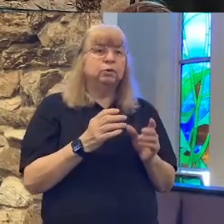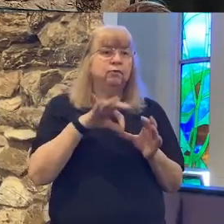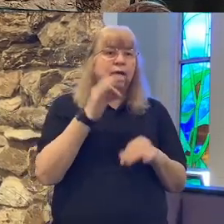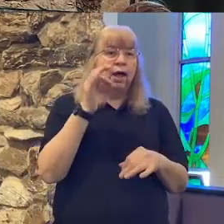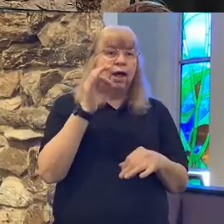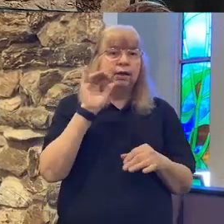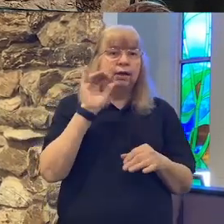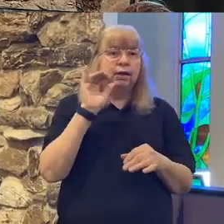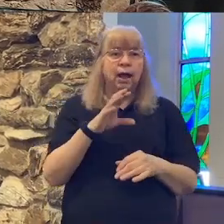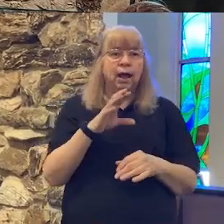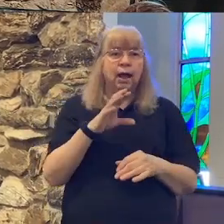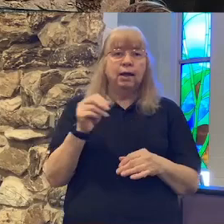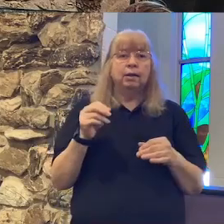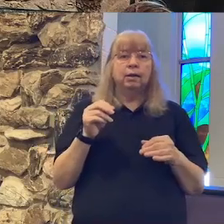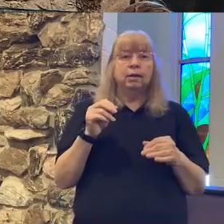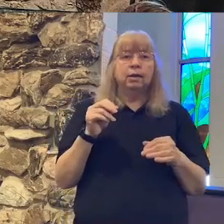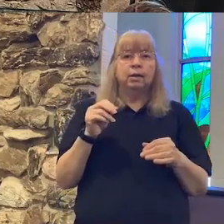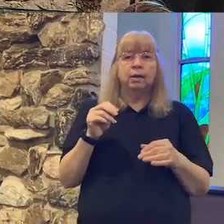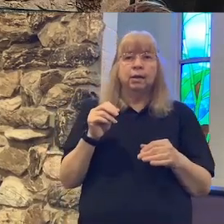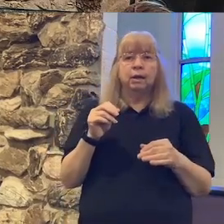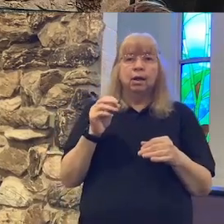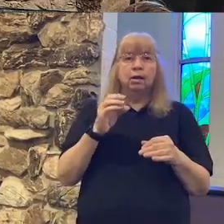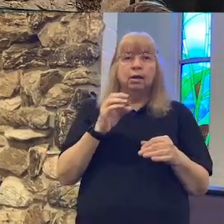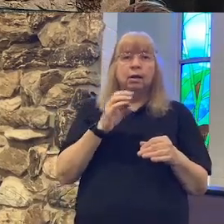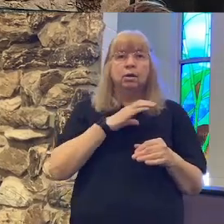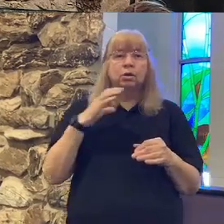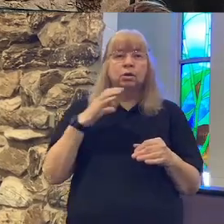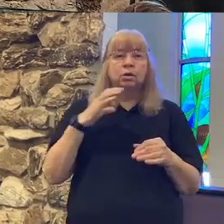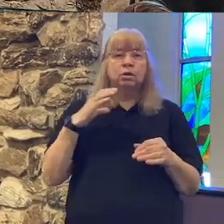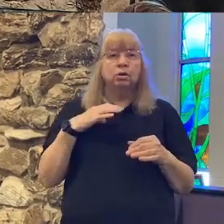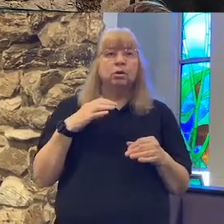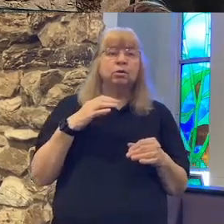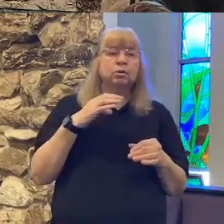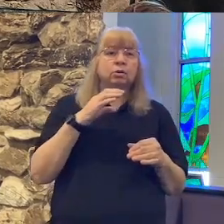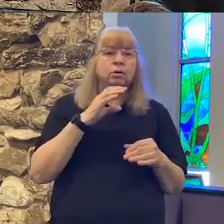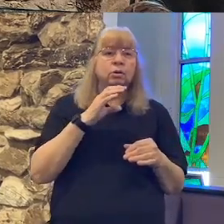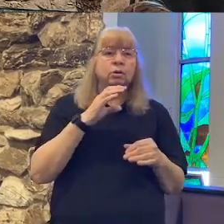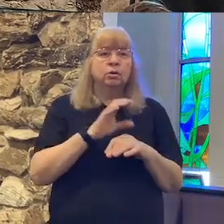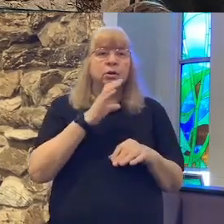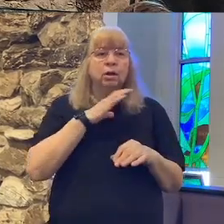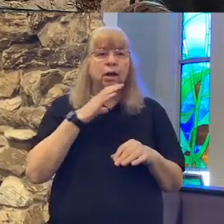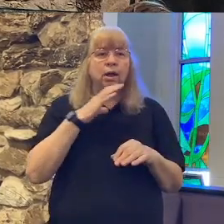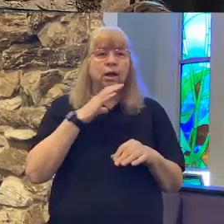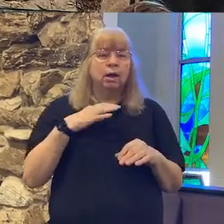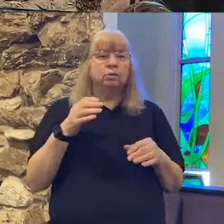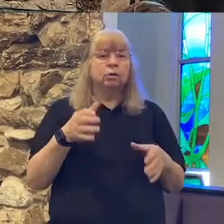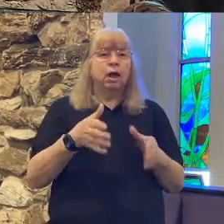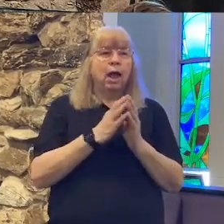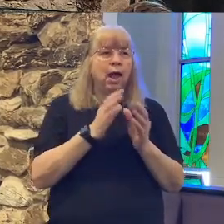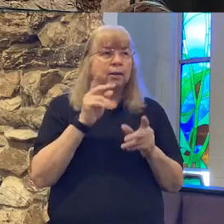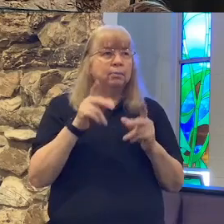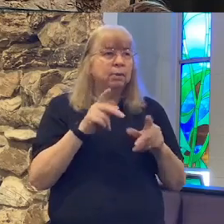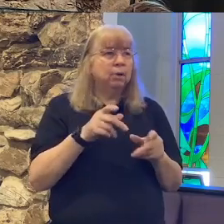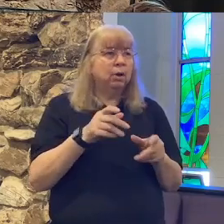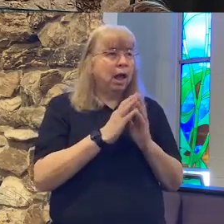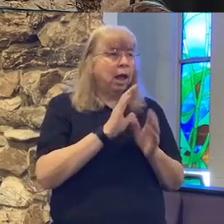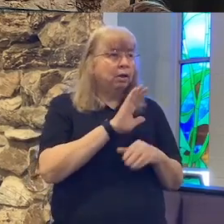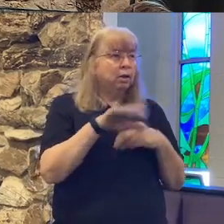And the assignment for the church council, and I hope you're doing this, is to ask people, ask all of you,